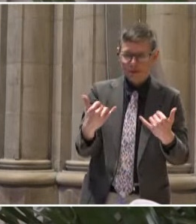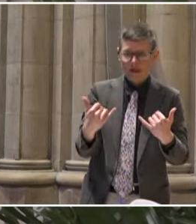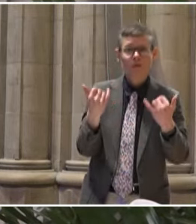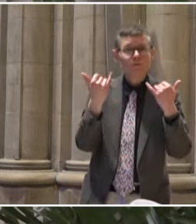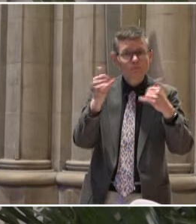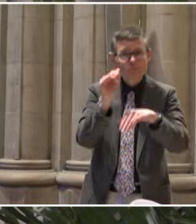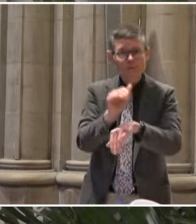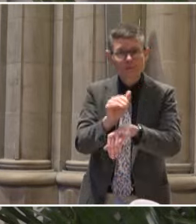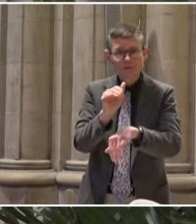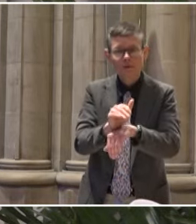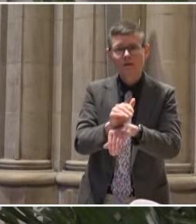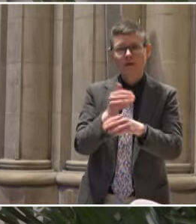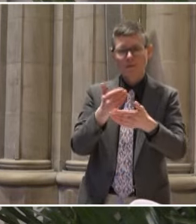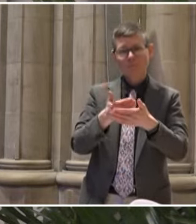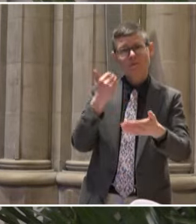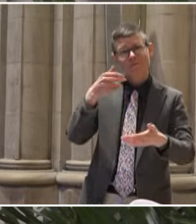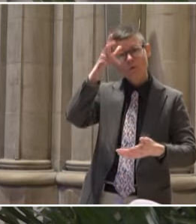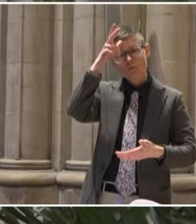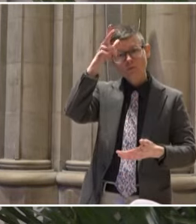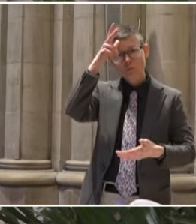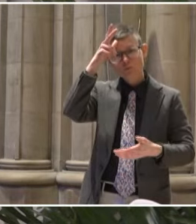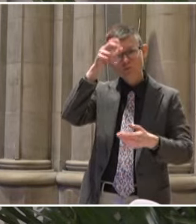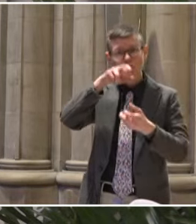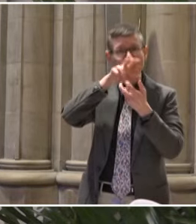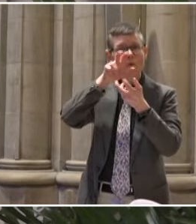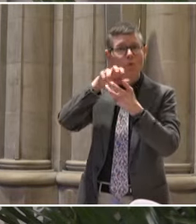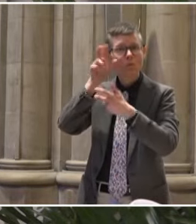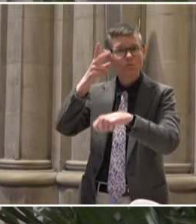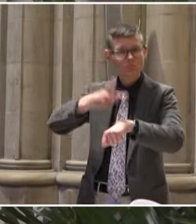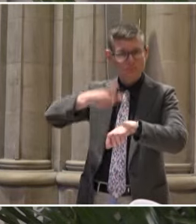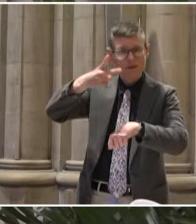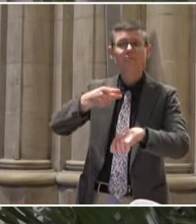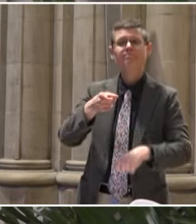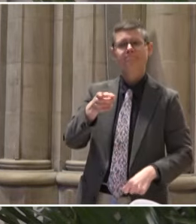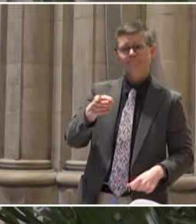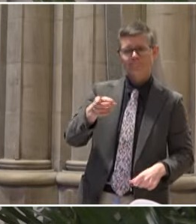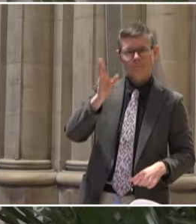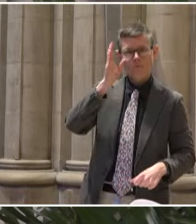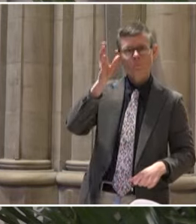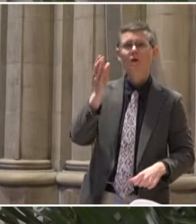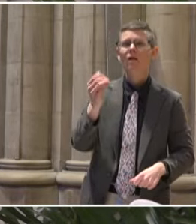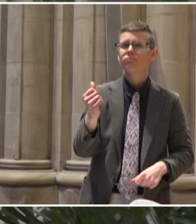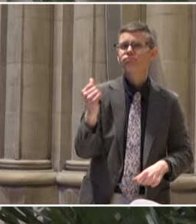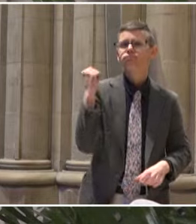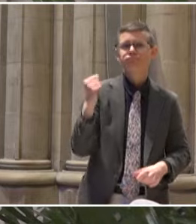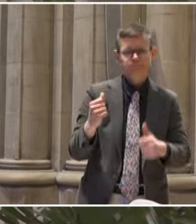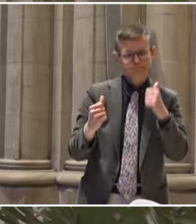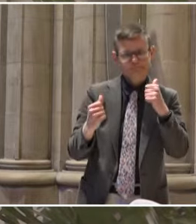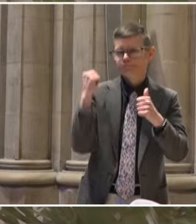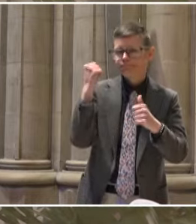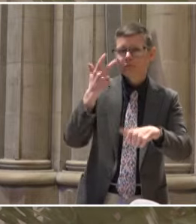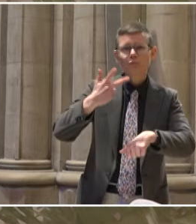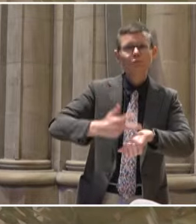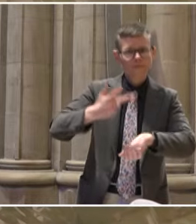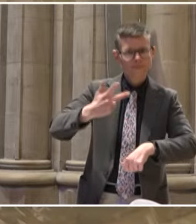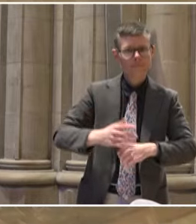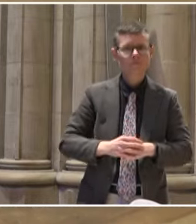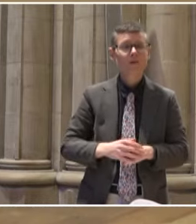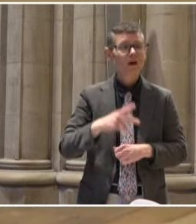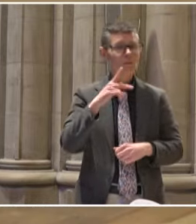night, before the cock crows twice, you will deny me three times. But Peter